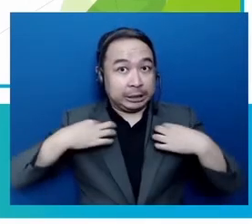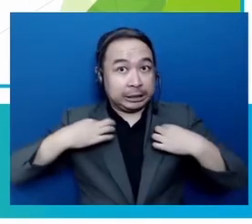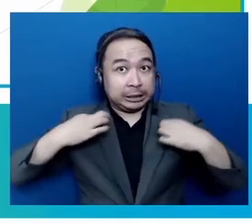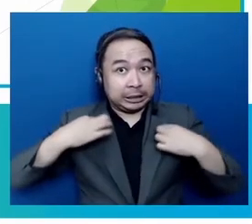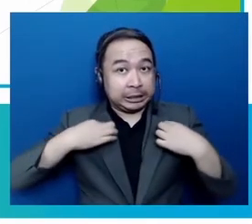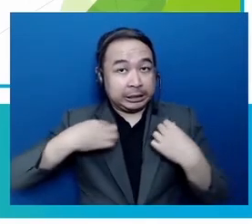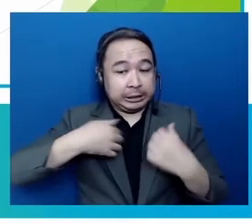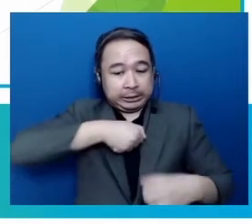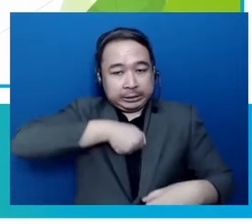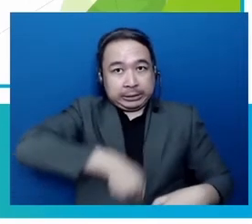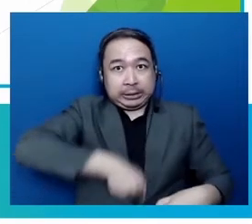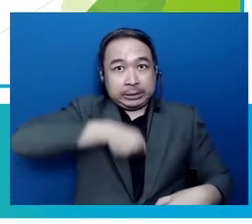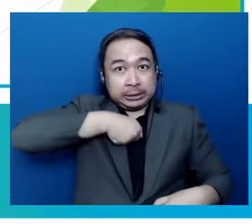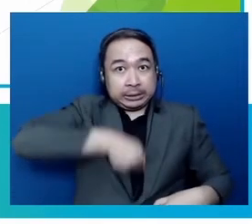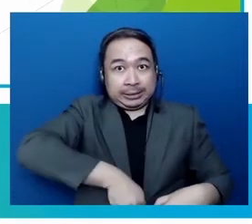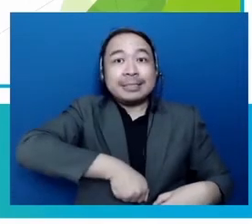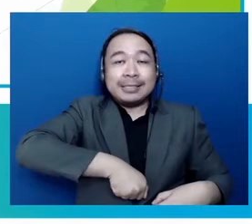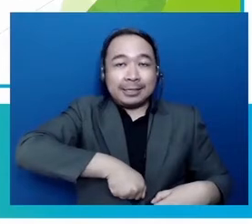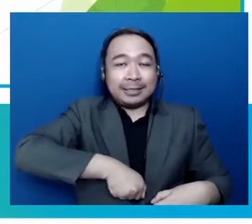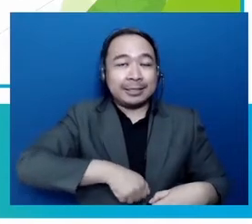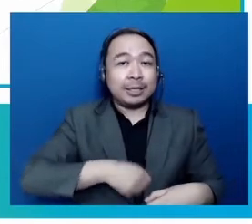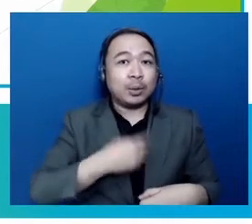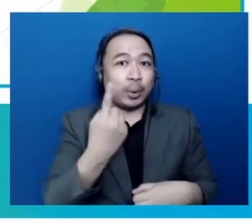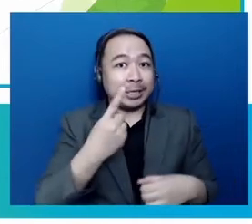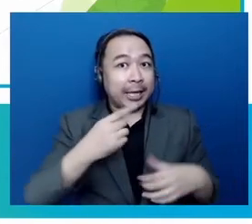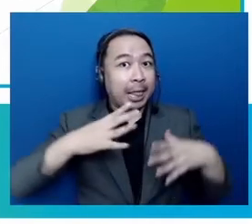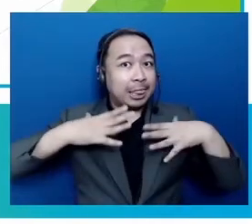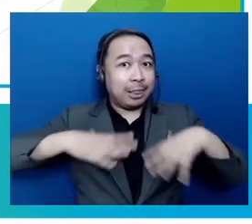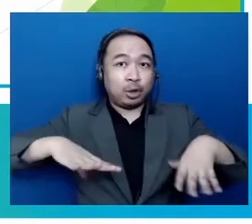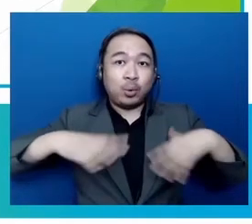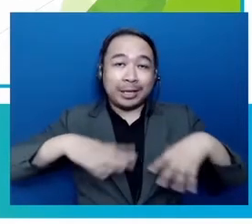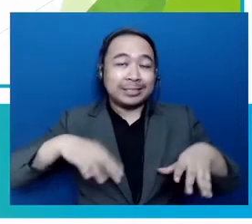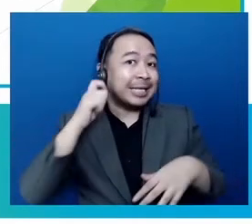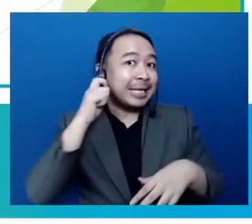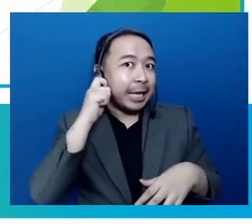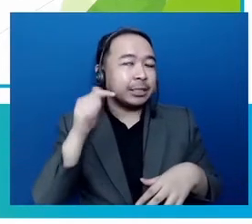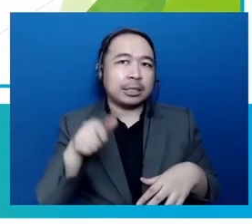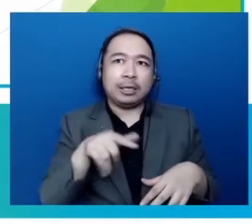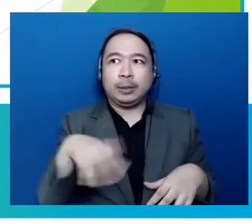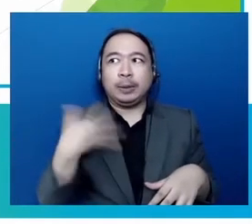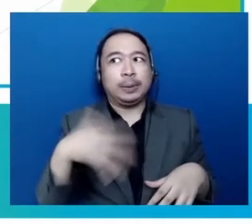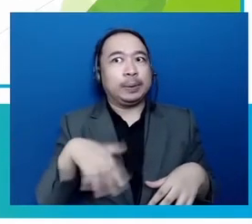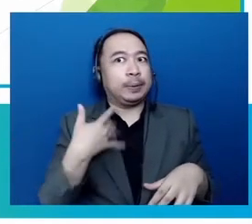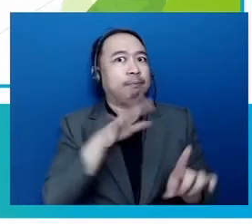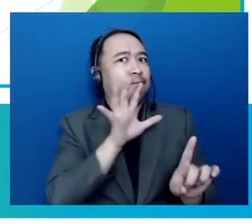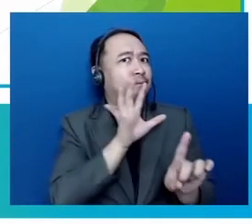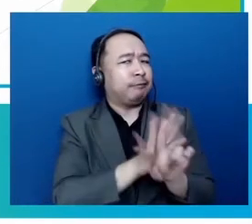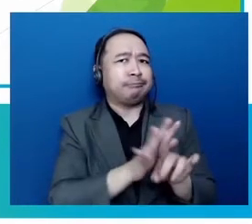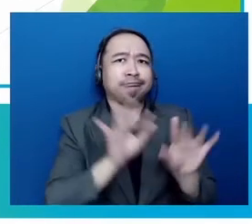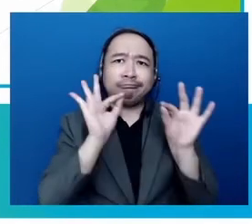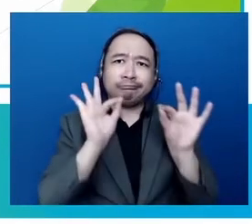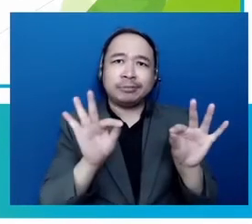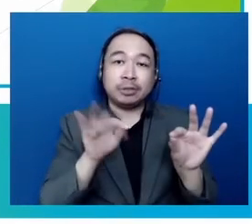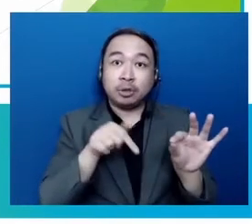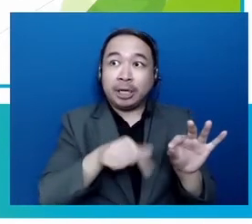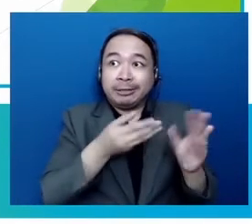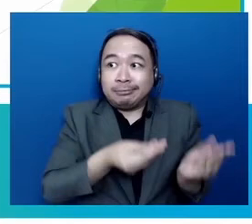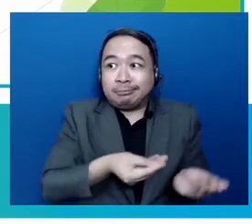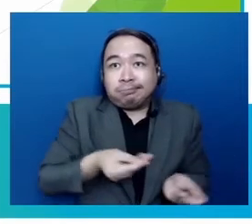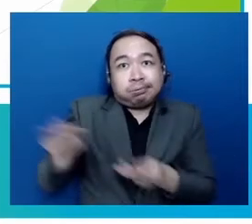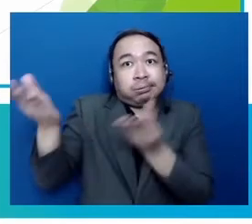dressed have become so popular that she now shipping them to the capital, Honiara, to sell